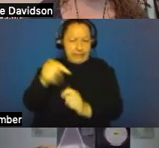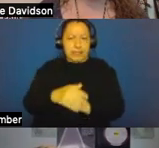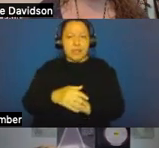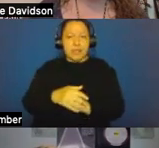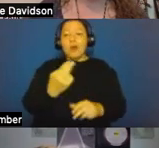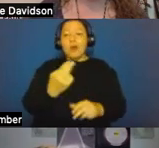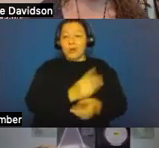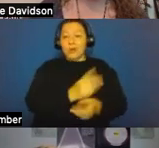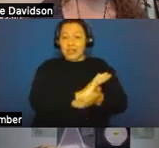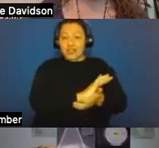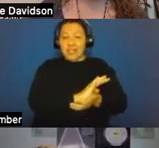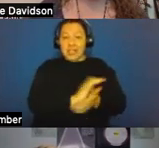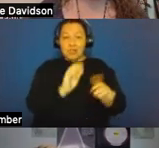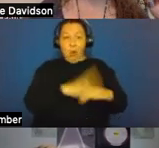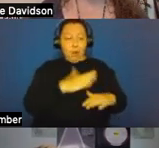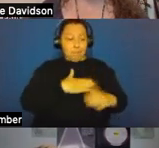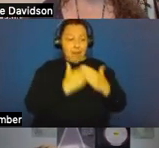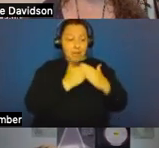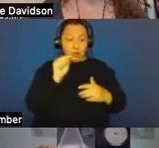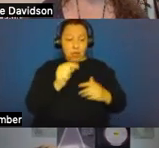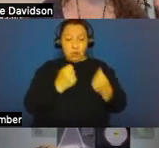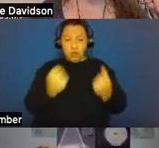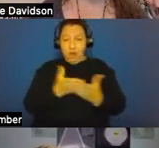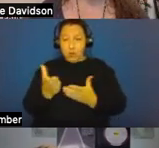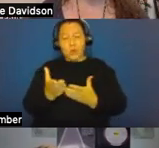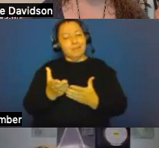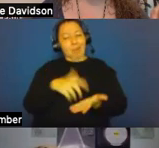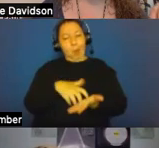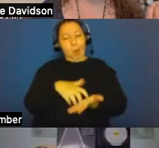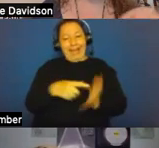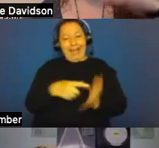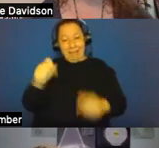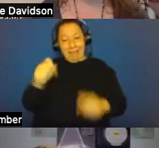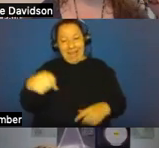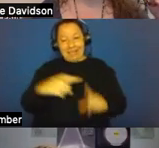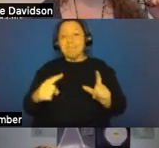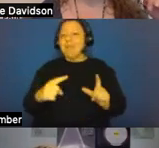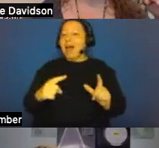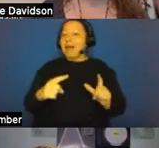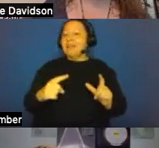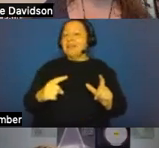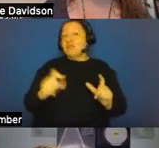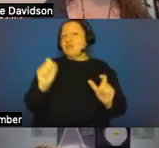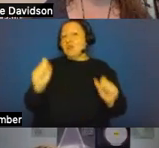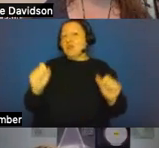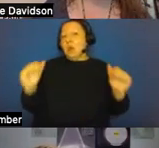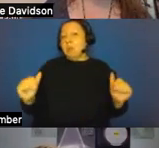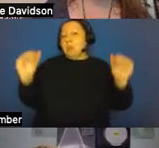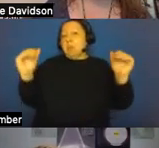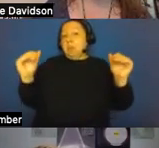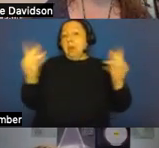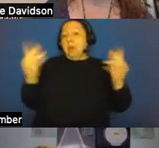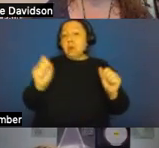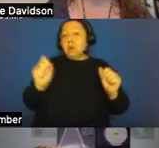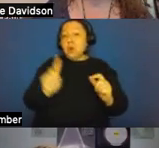at the drive-through is a very weak example, but you could technically take it to the next level and go talk to the manager and